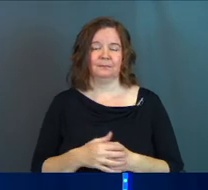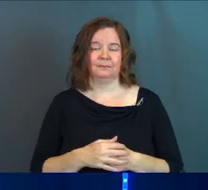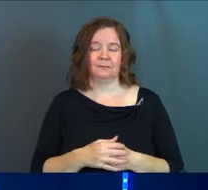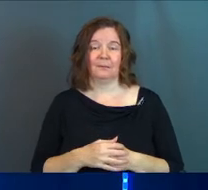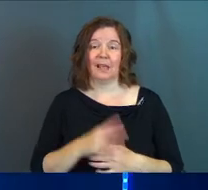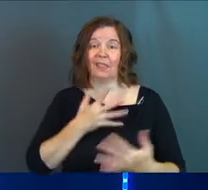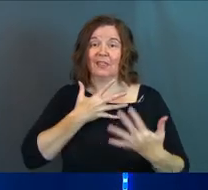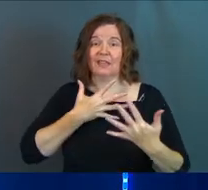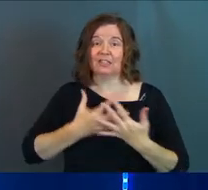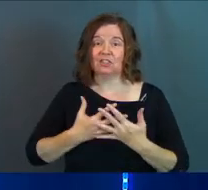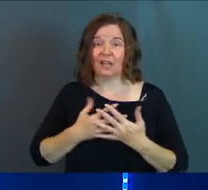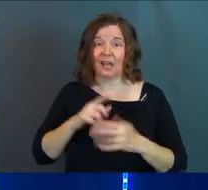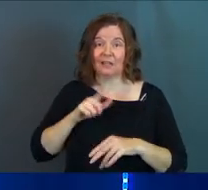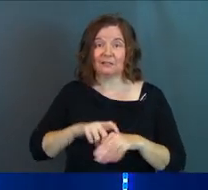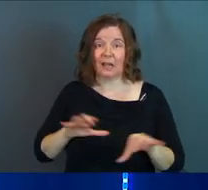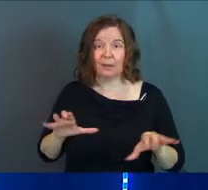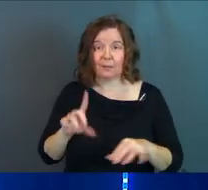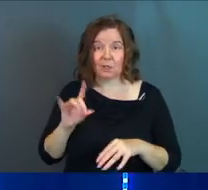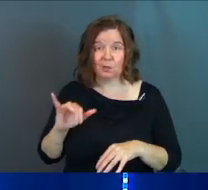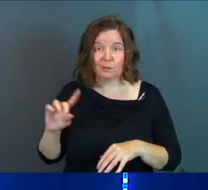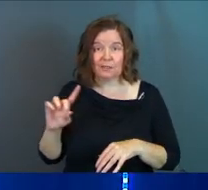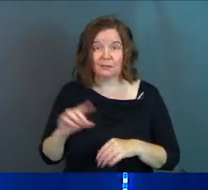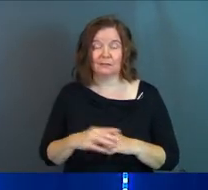The jail time that you did,